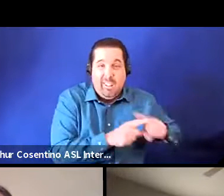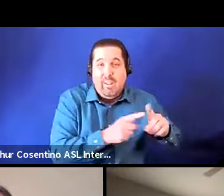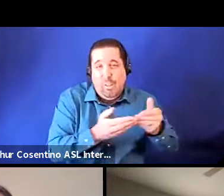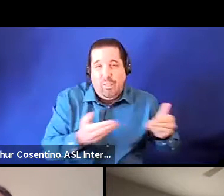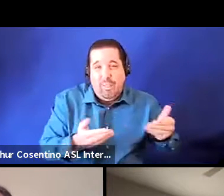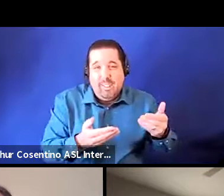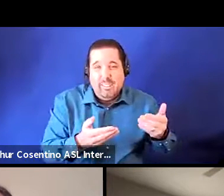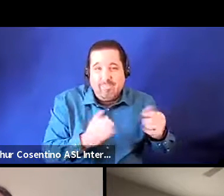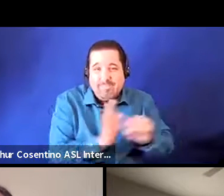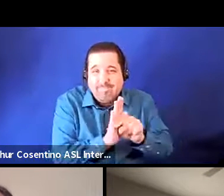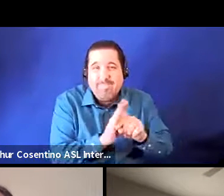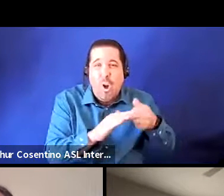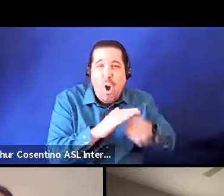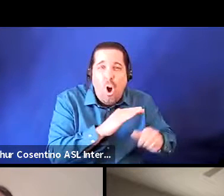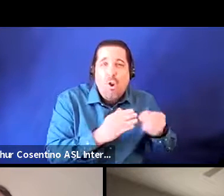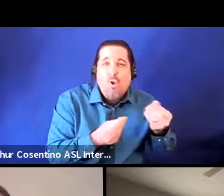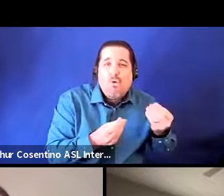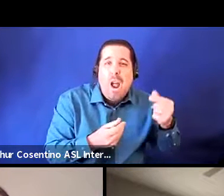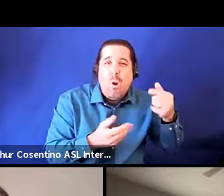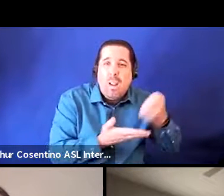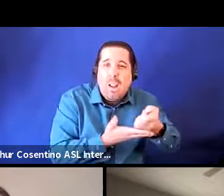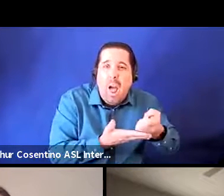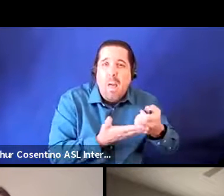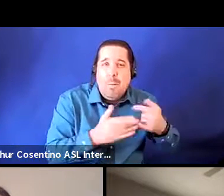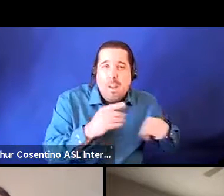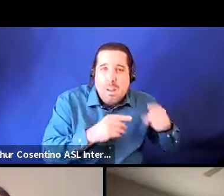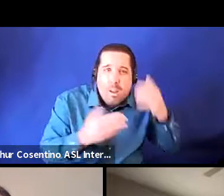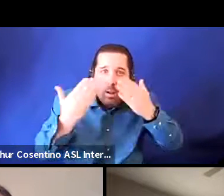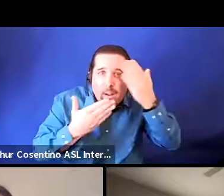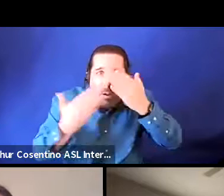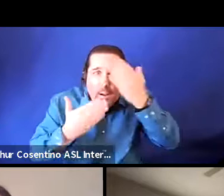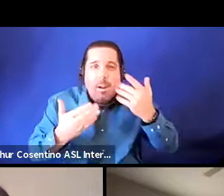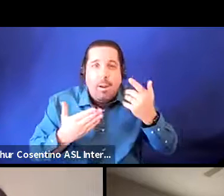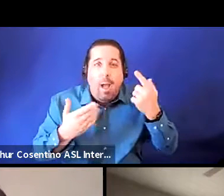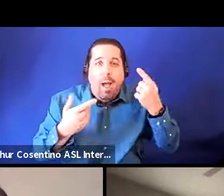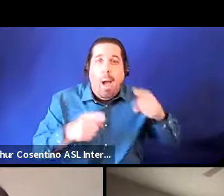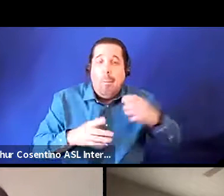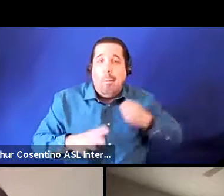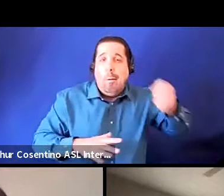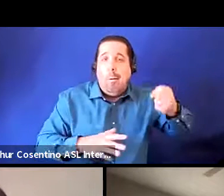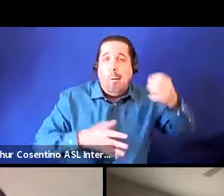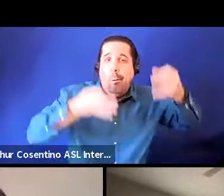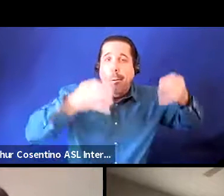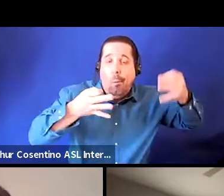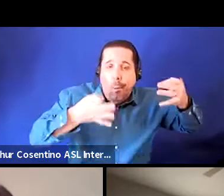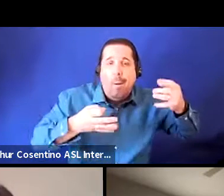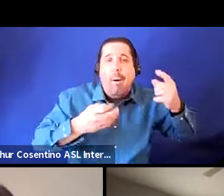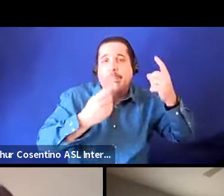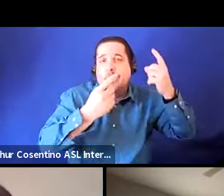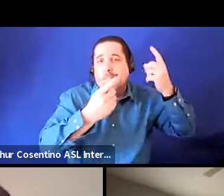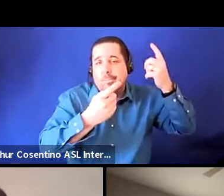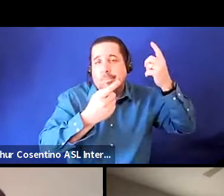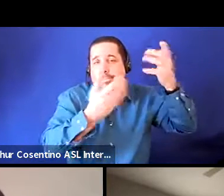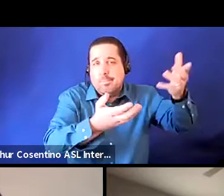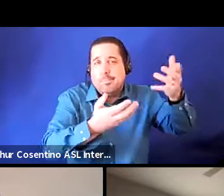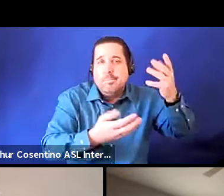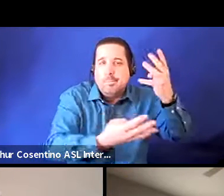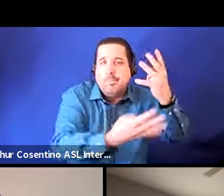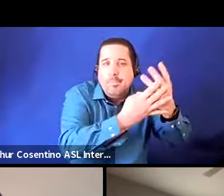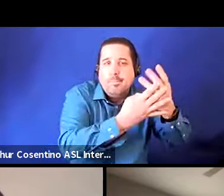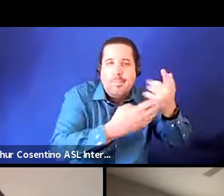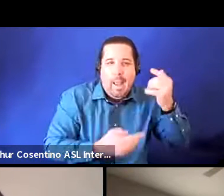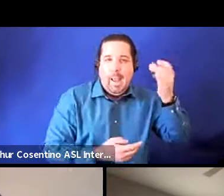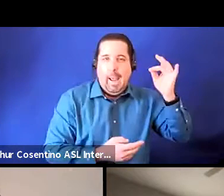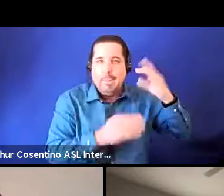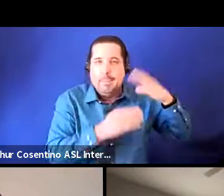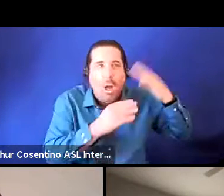things, underground economy, and eventually end up getting tried as an adult at the age of 17. But what really led me to that path